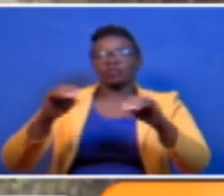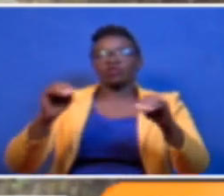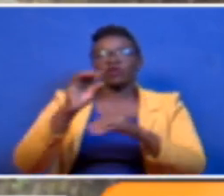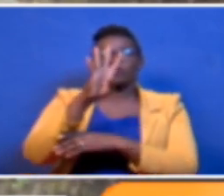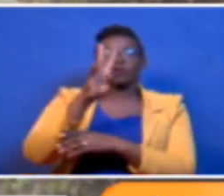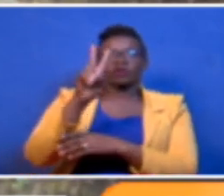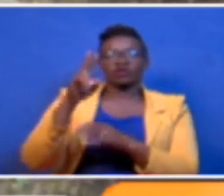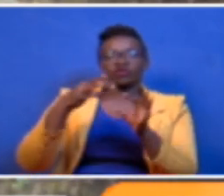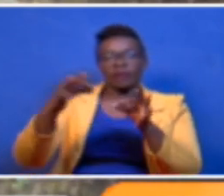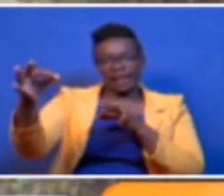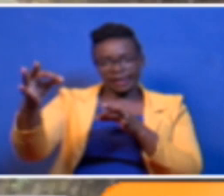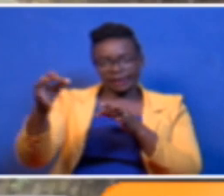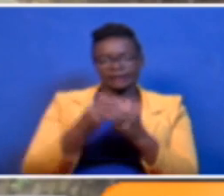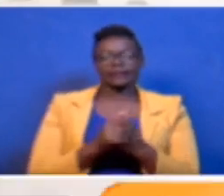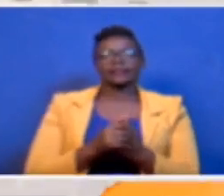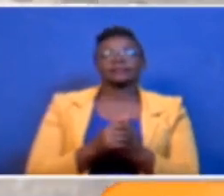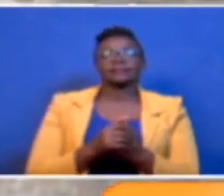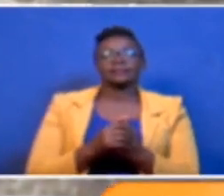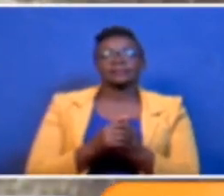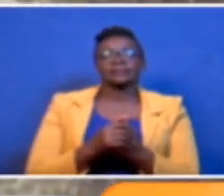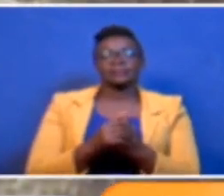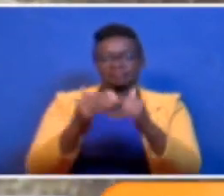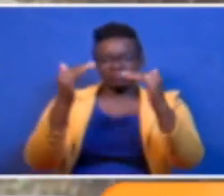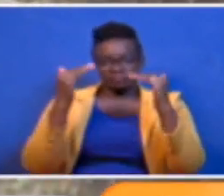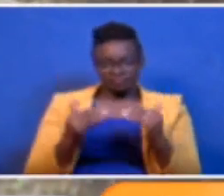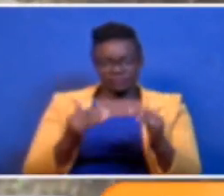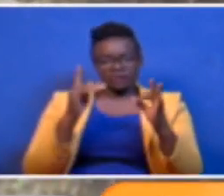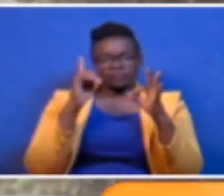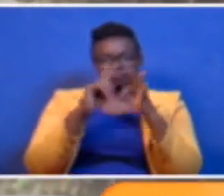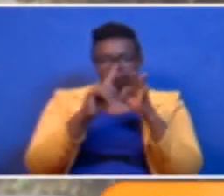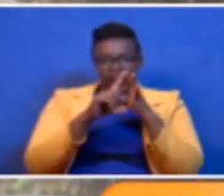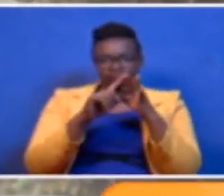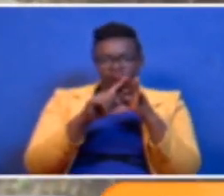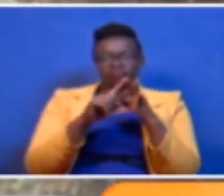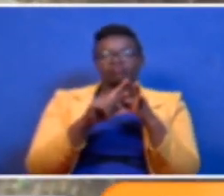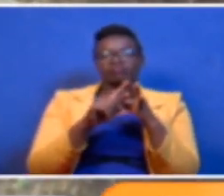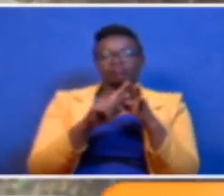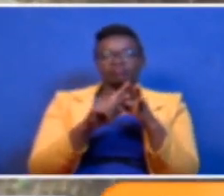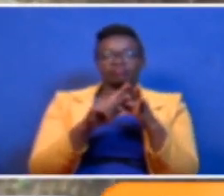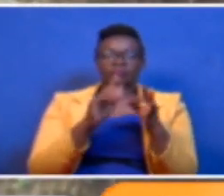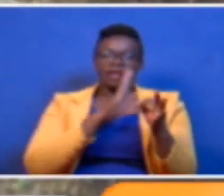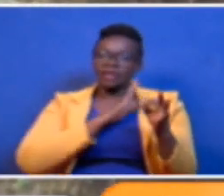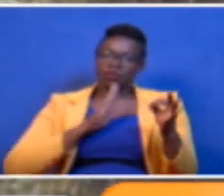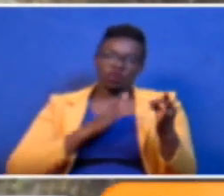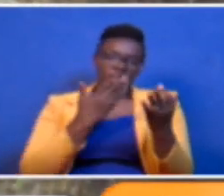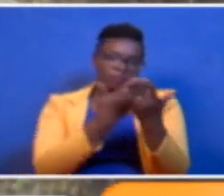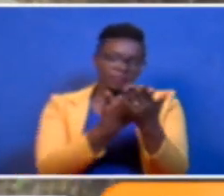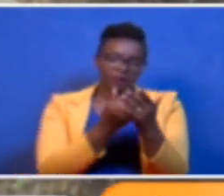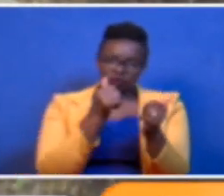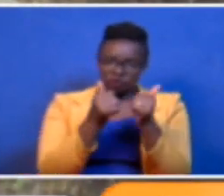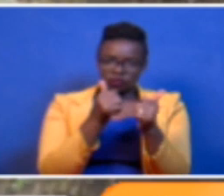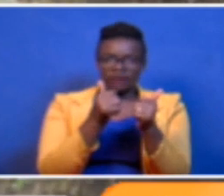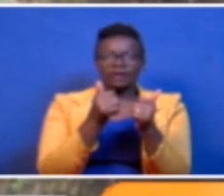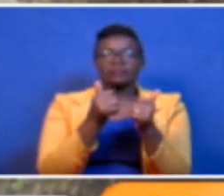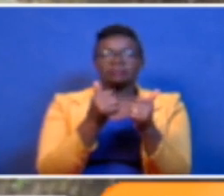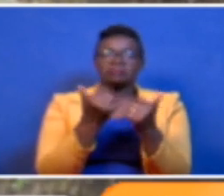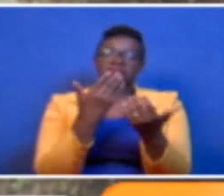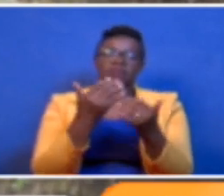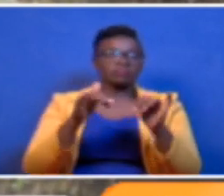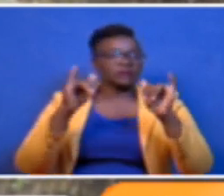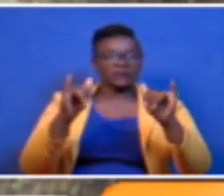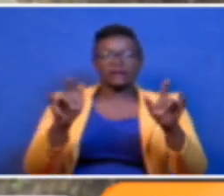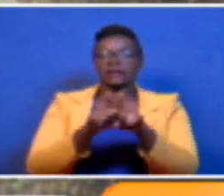of finding the land would fall on the government. The third option, which the board however advises against, is doing nothing and maintaining the status